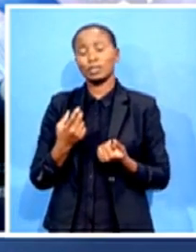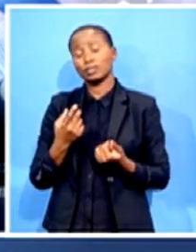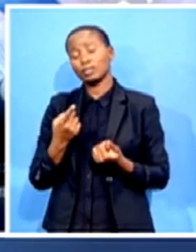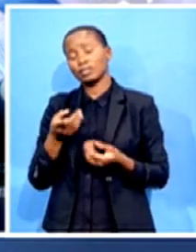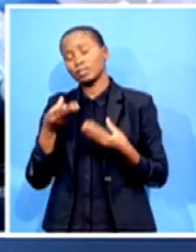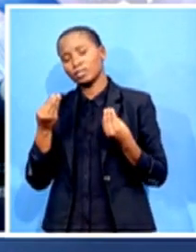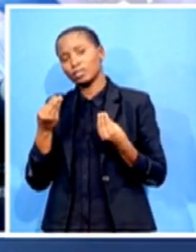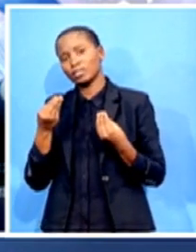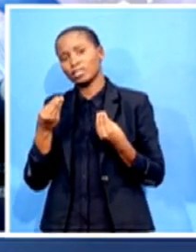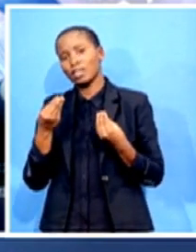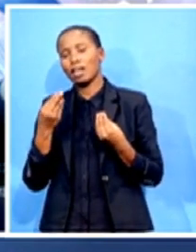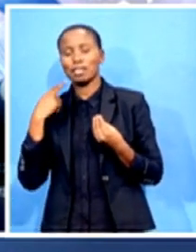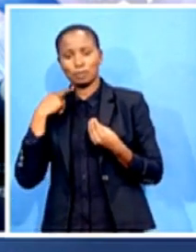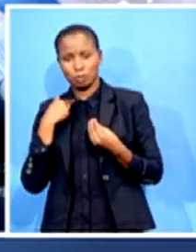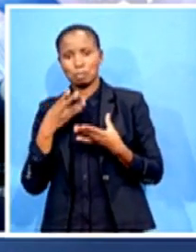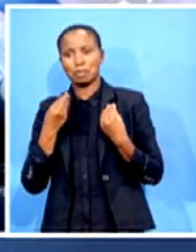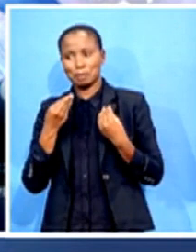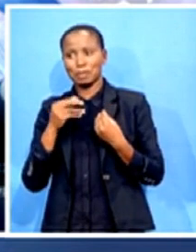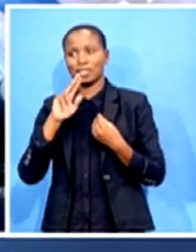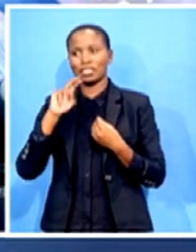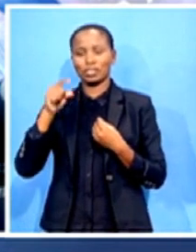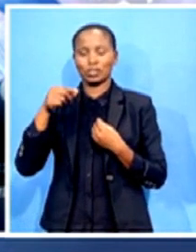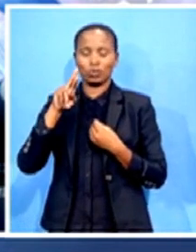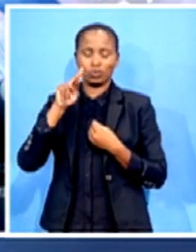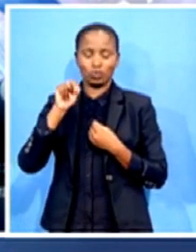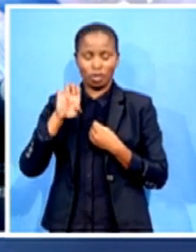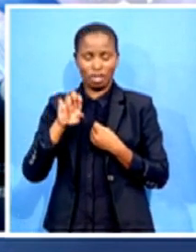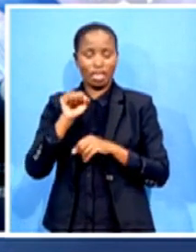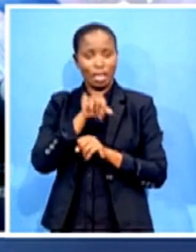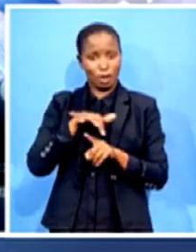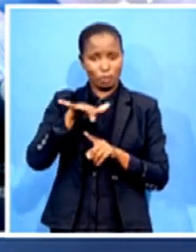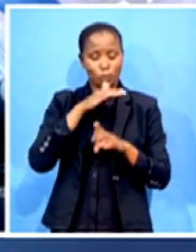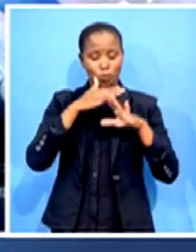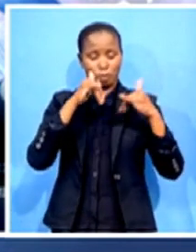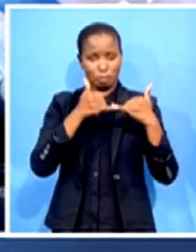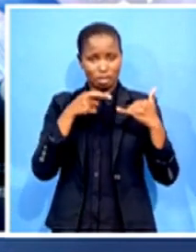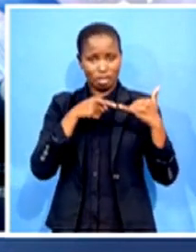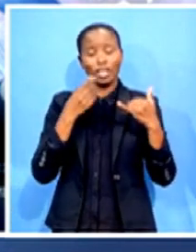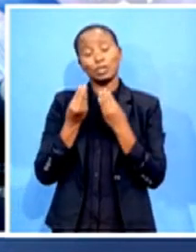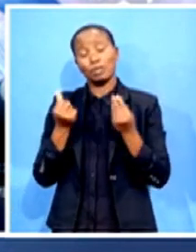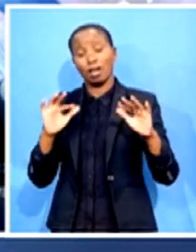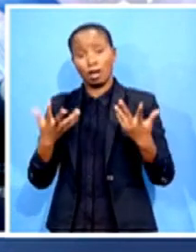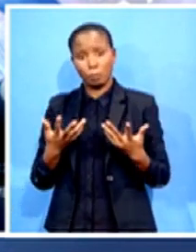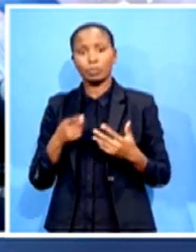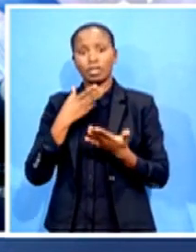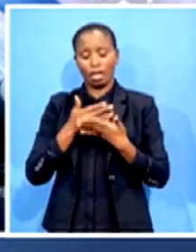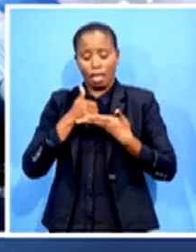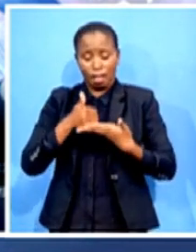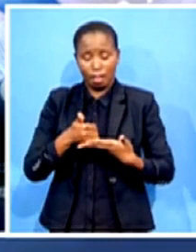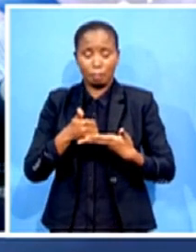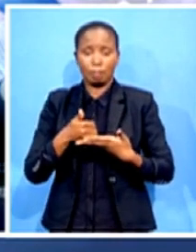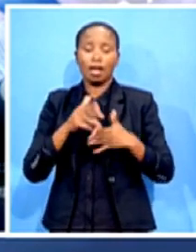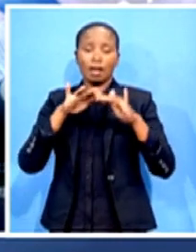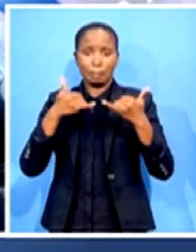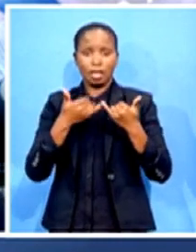a corporate environment. So there are solutions out there that can help companies to avoid that. And certainly we encourage